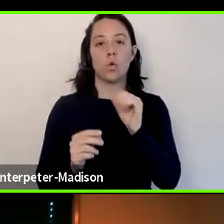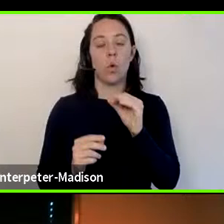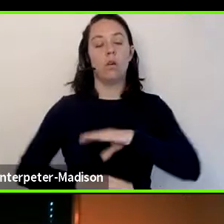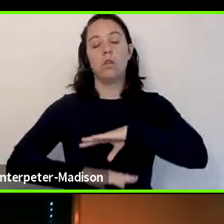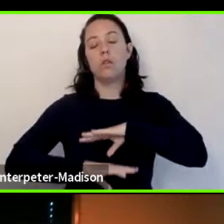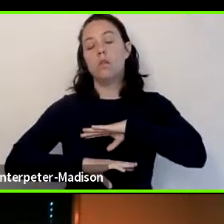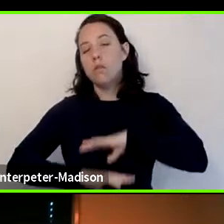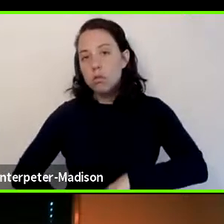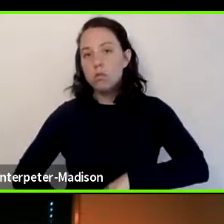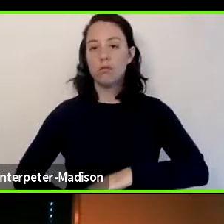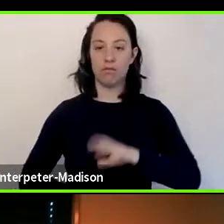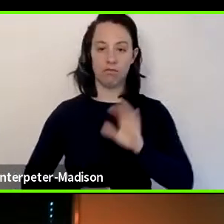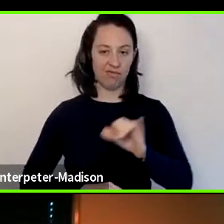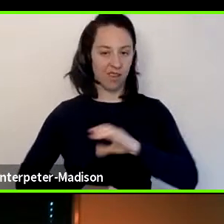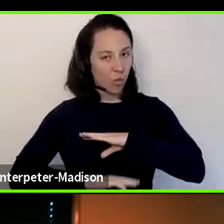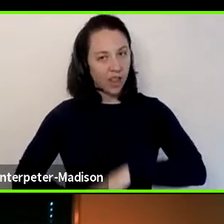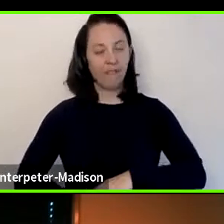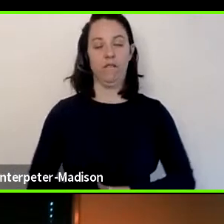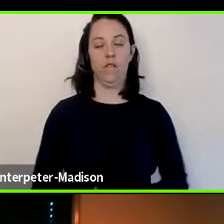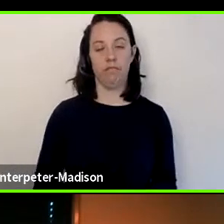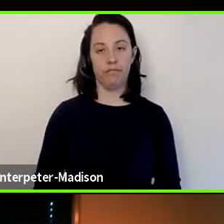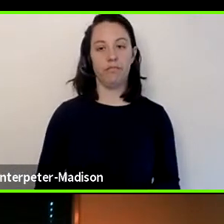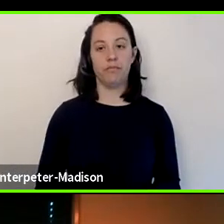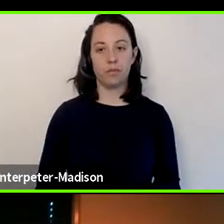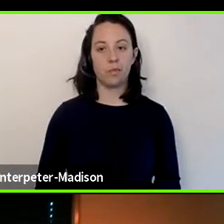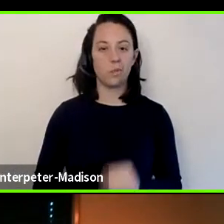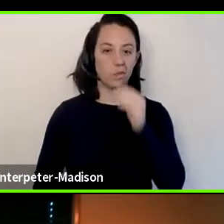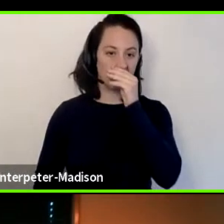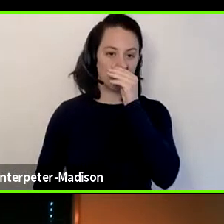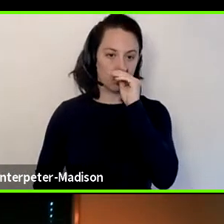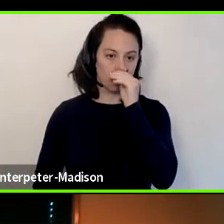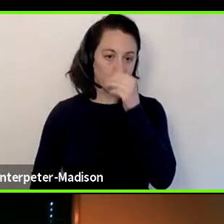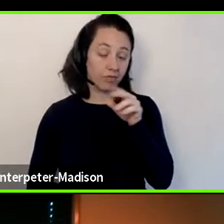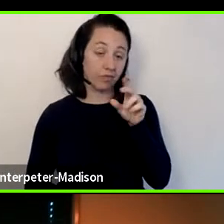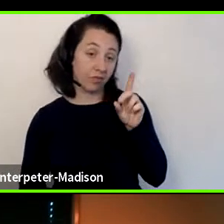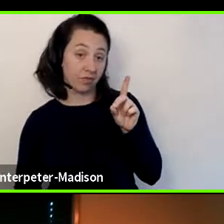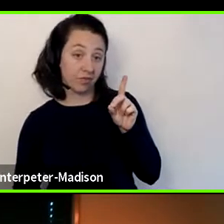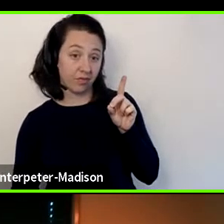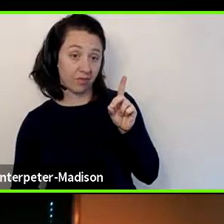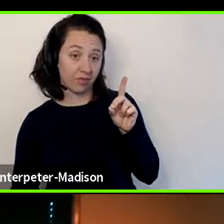relief to get that done. Dina, I think you had your hand up also.